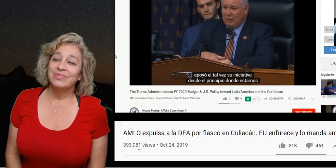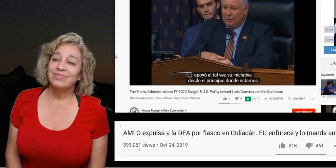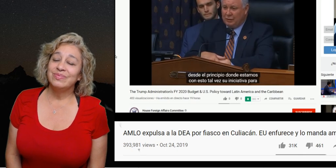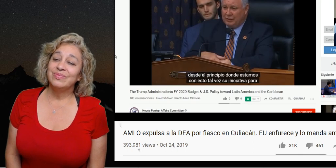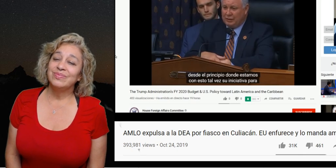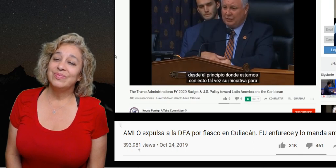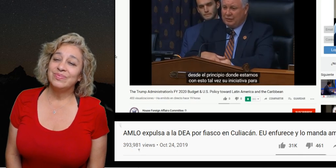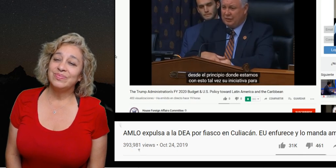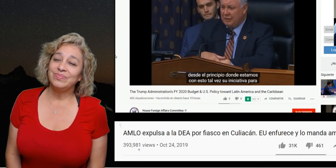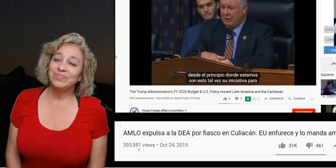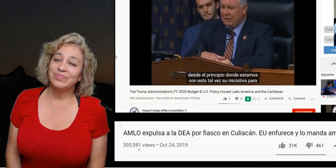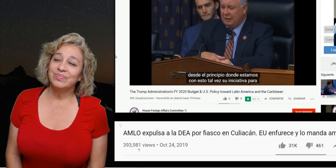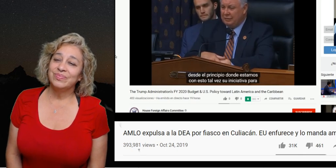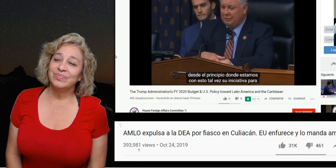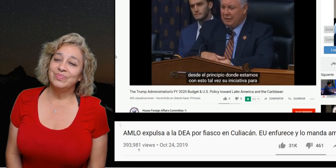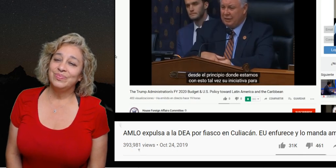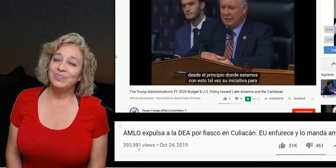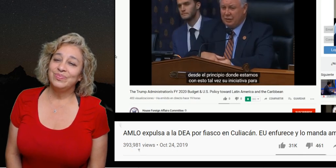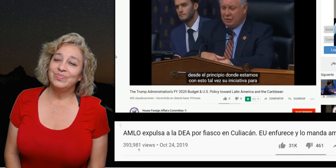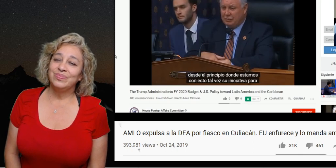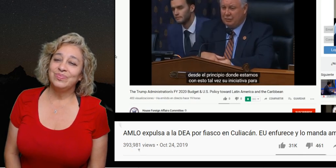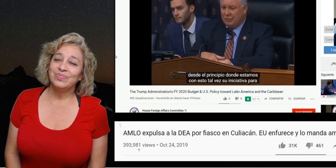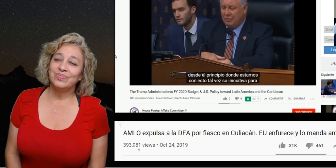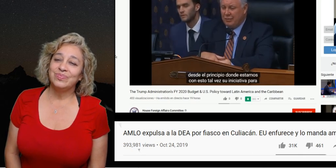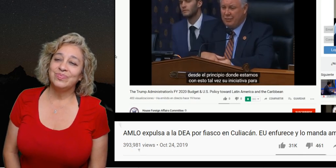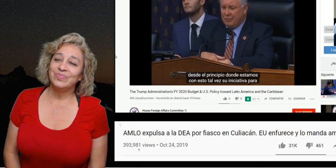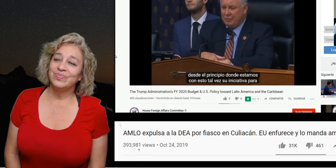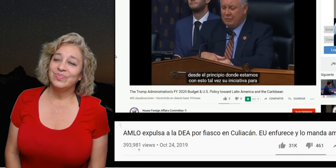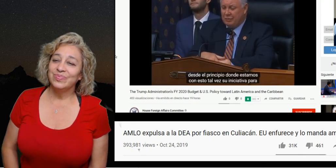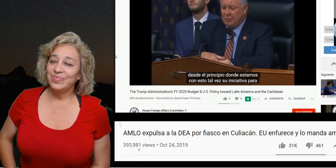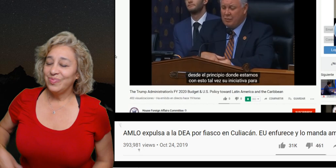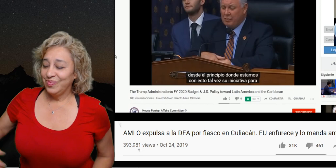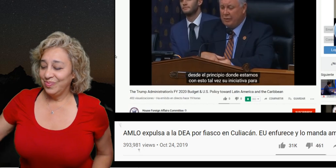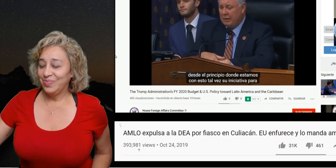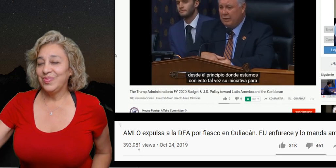Where are we with this Mérida initiative?